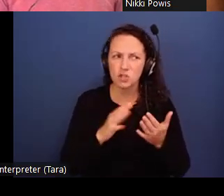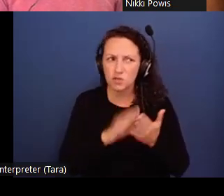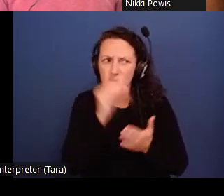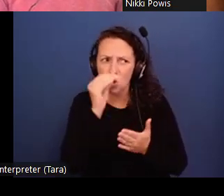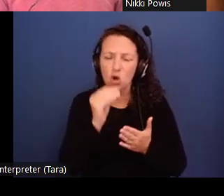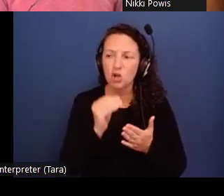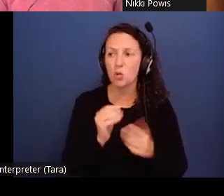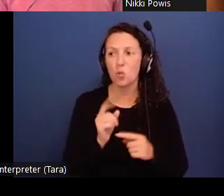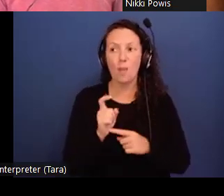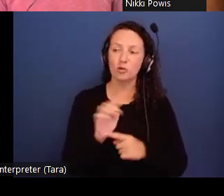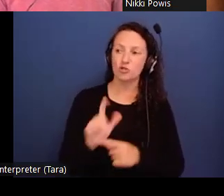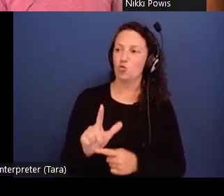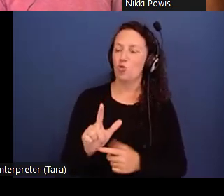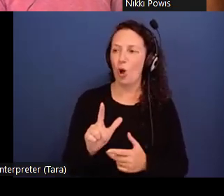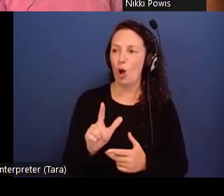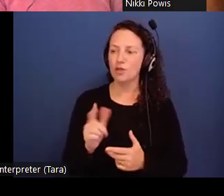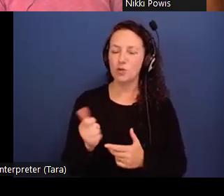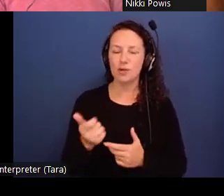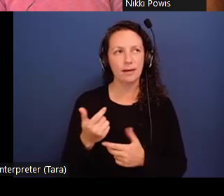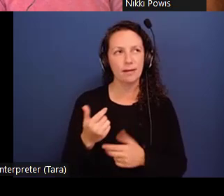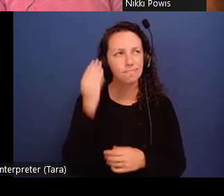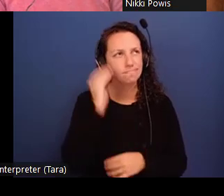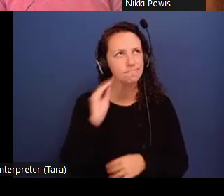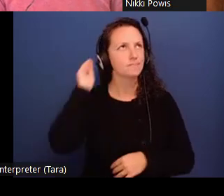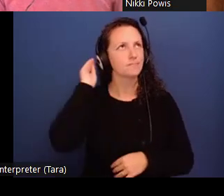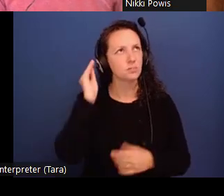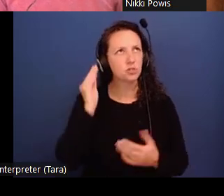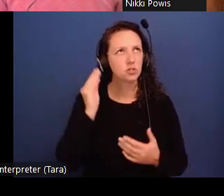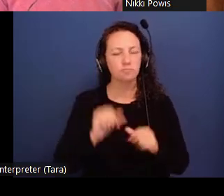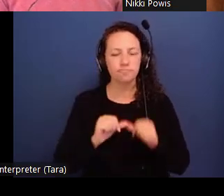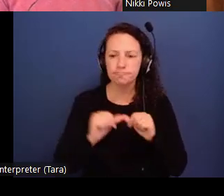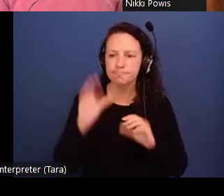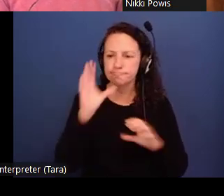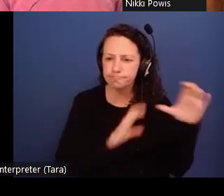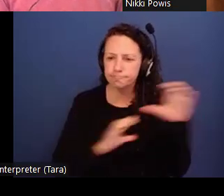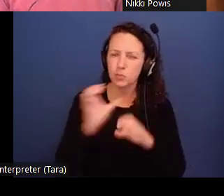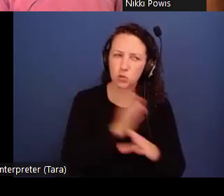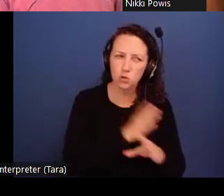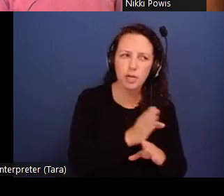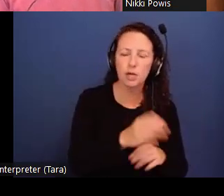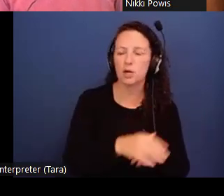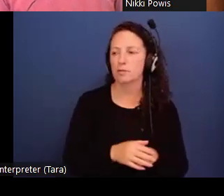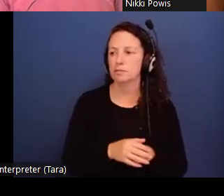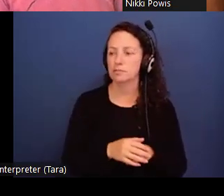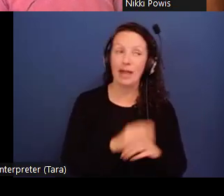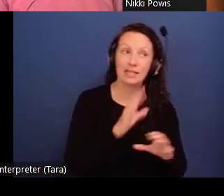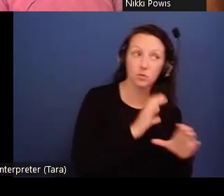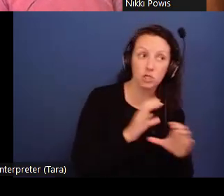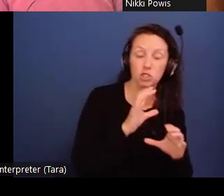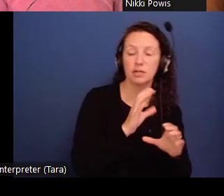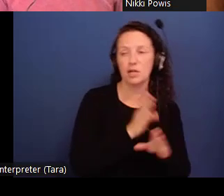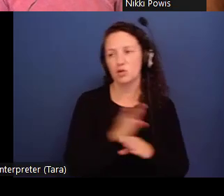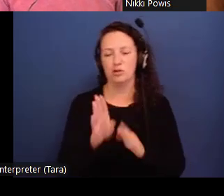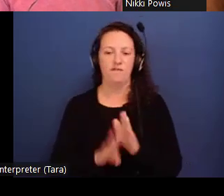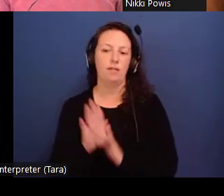use to sort of pursue your own career exploration and career development. So thank you,